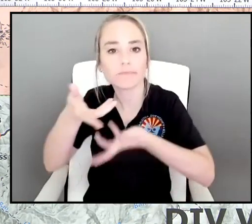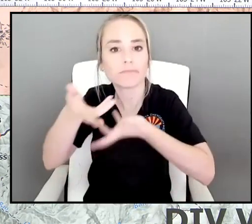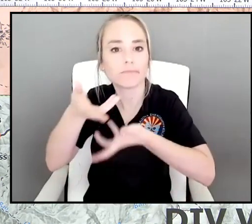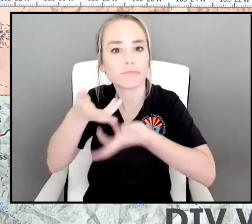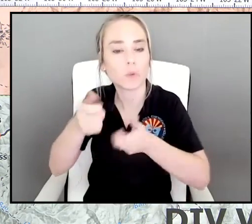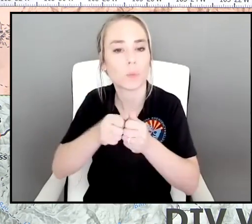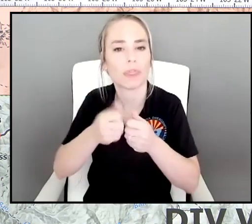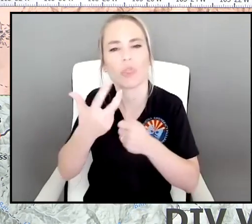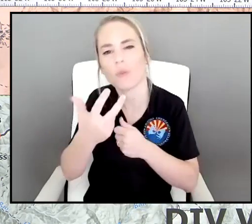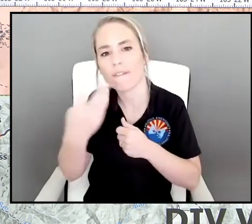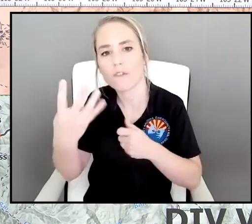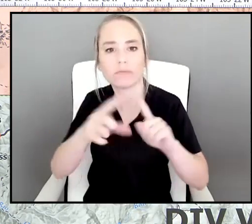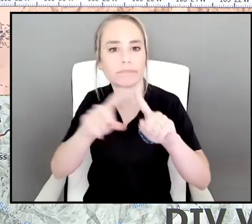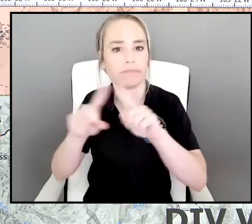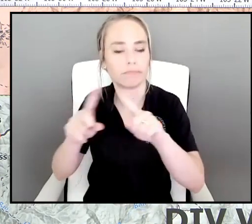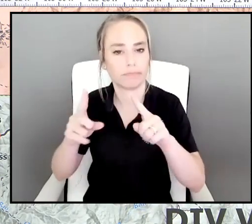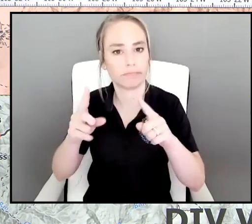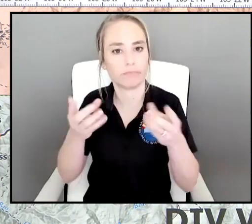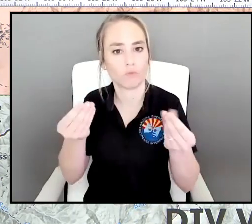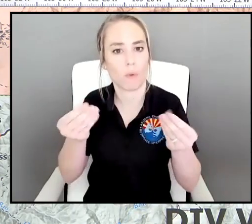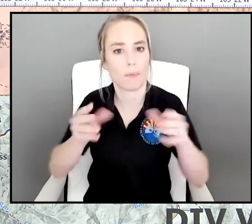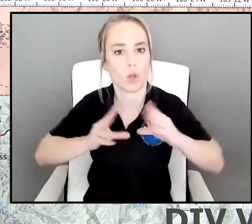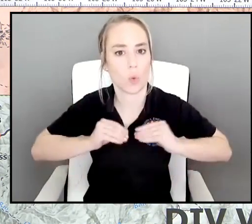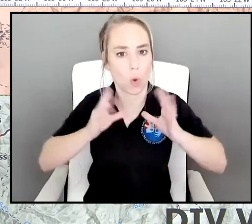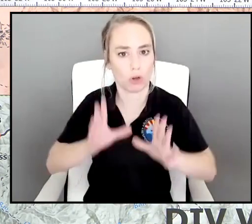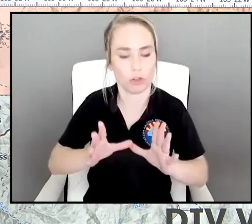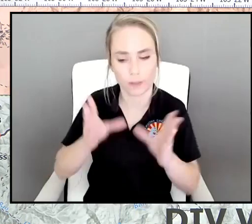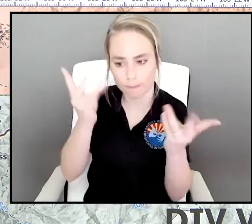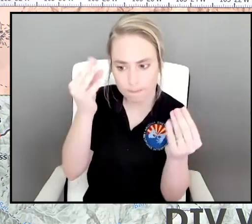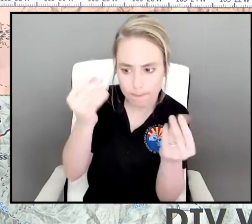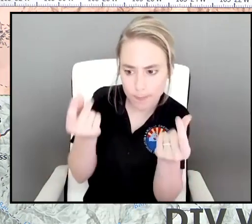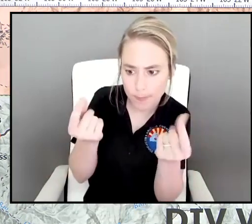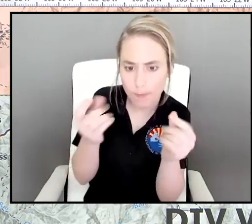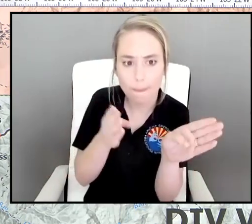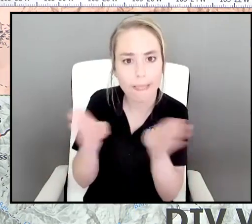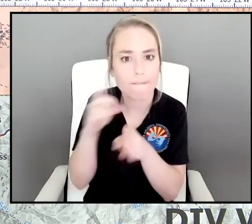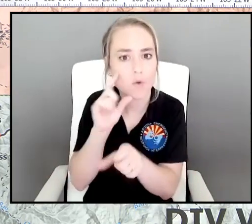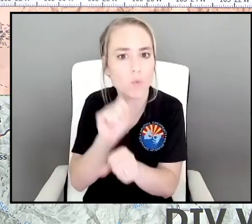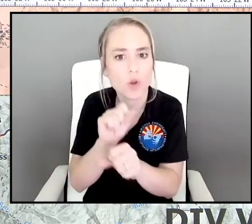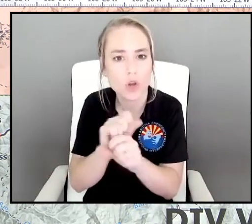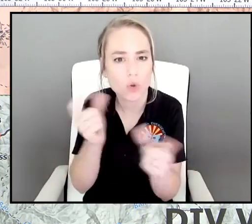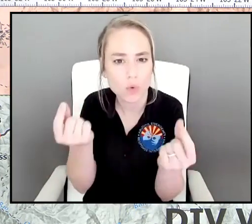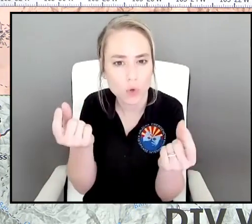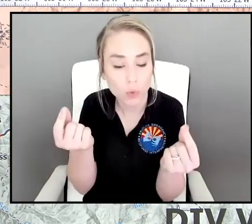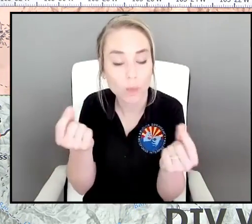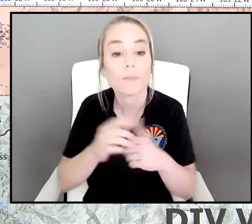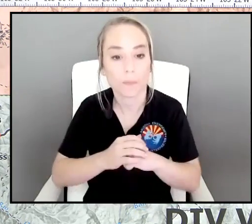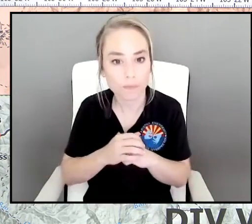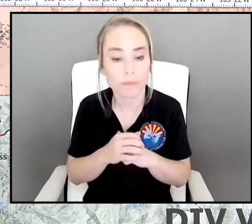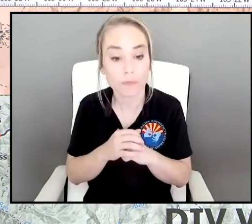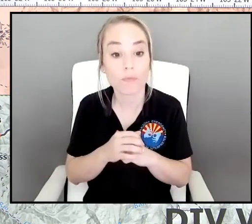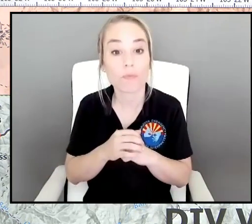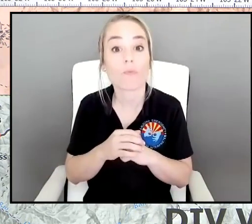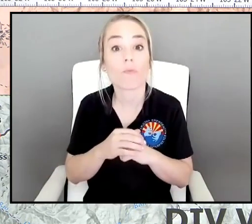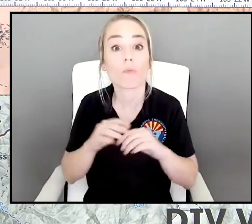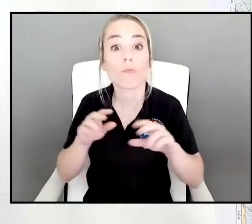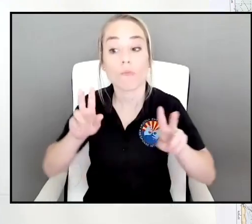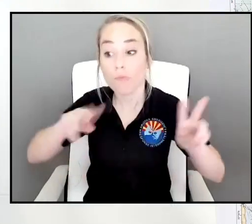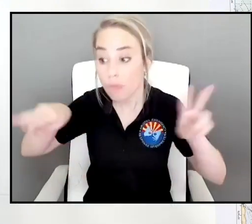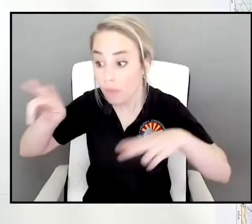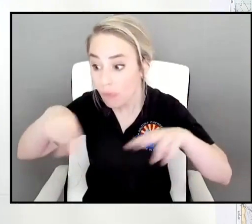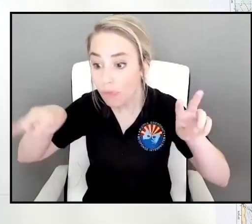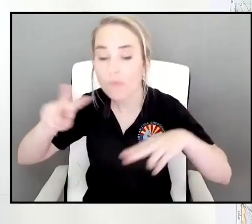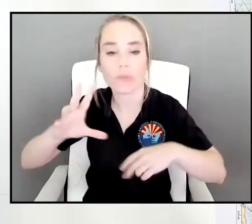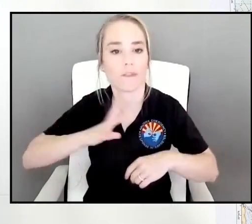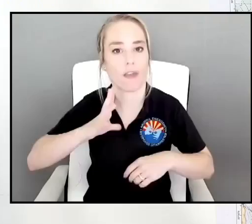with a plan for work in that area. And as we get that area scouted out, we'll kind of know what we have